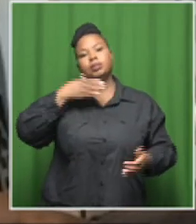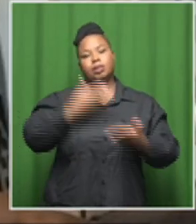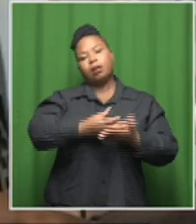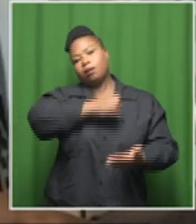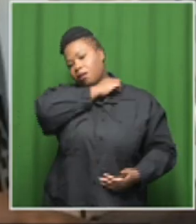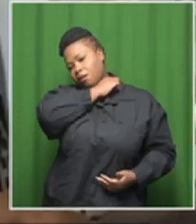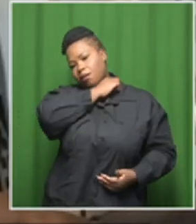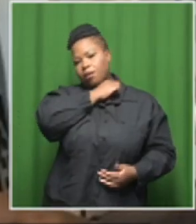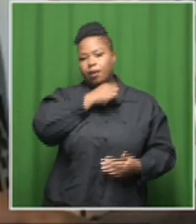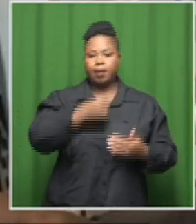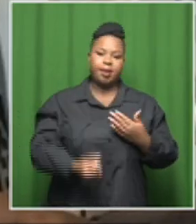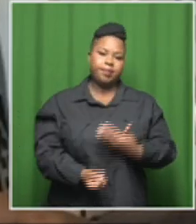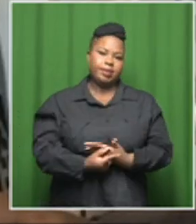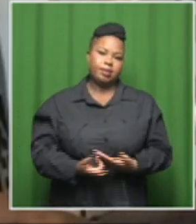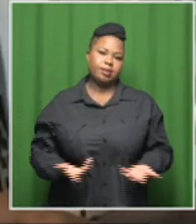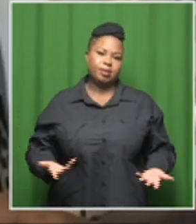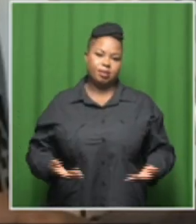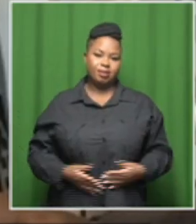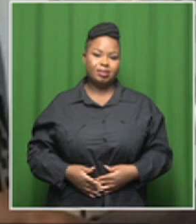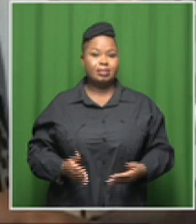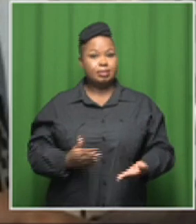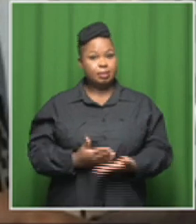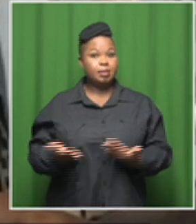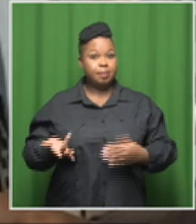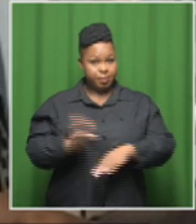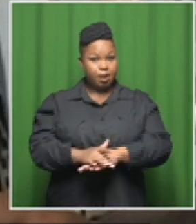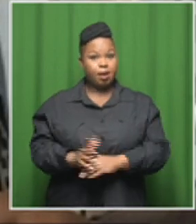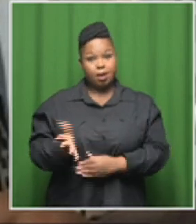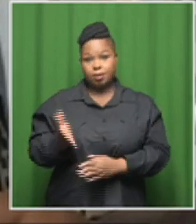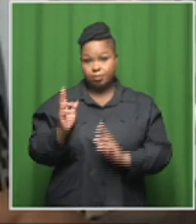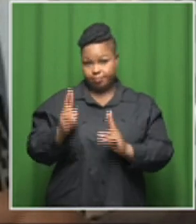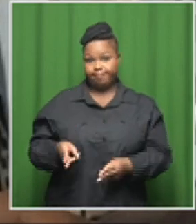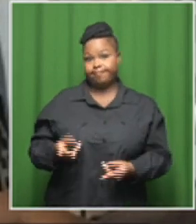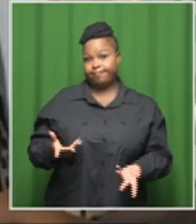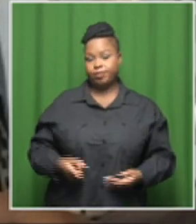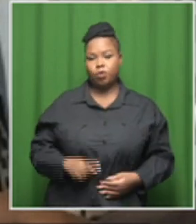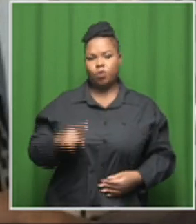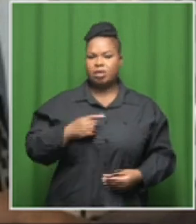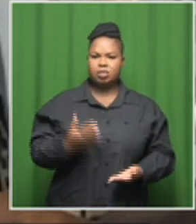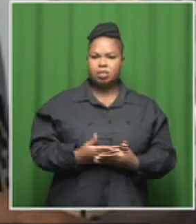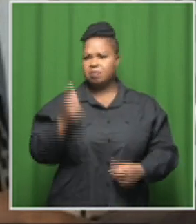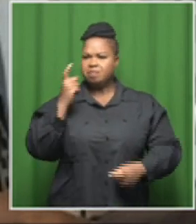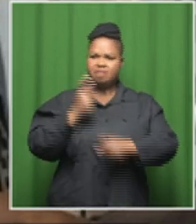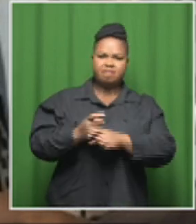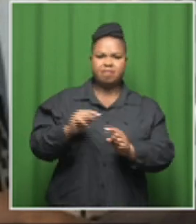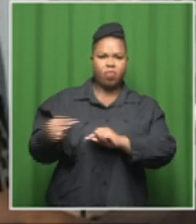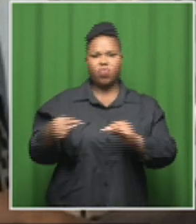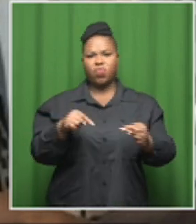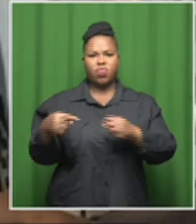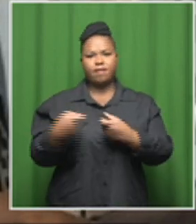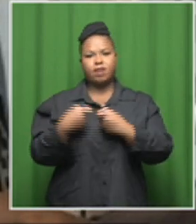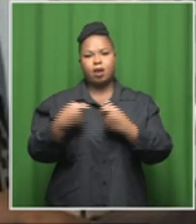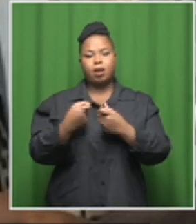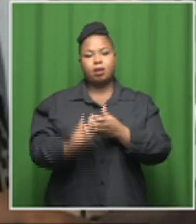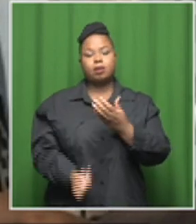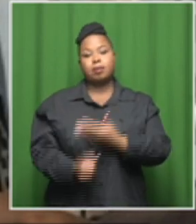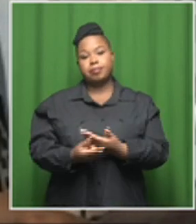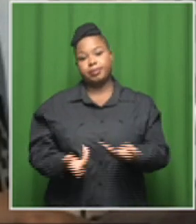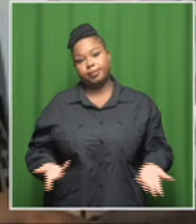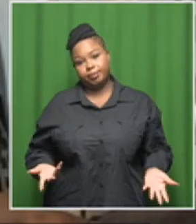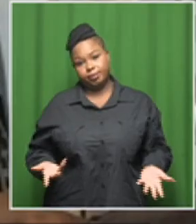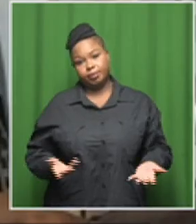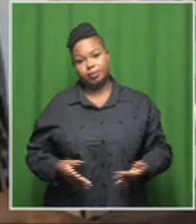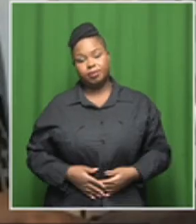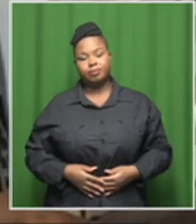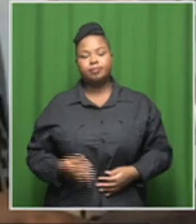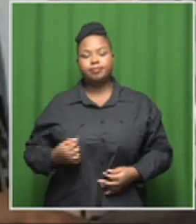mugged. And in many instances, people die because there's resistance and fights take place. I think